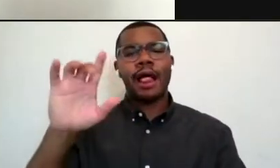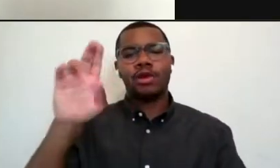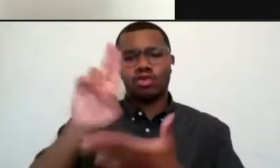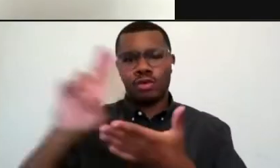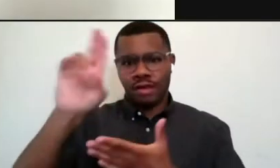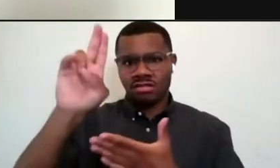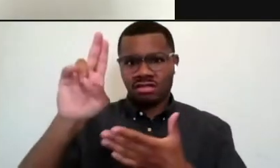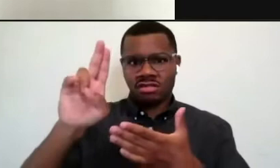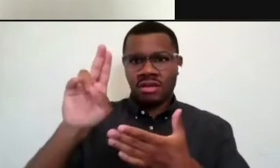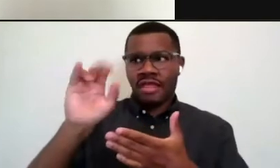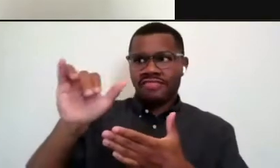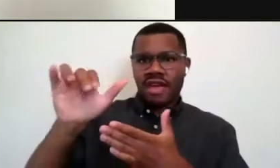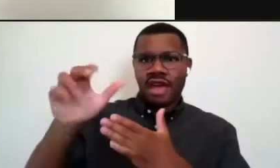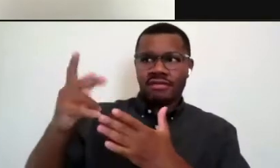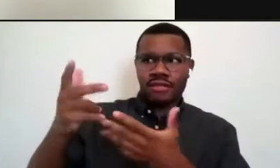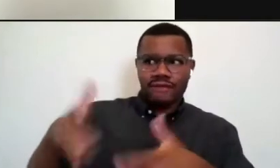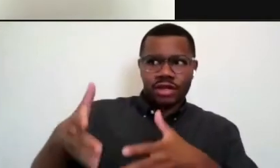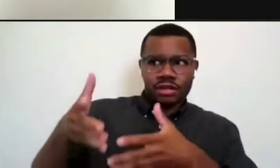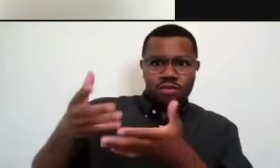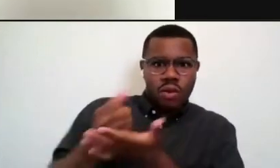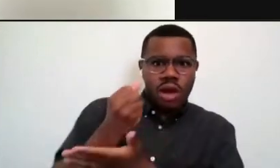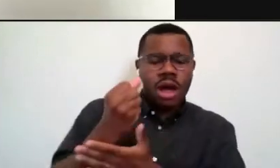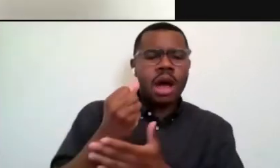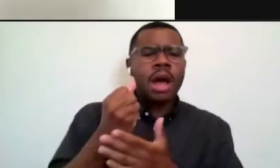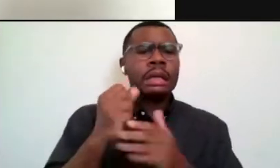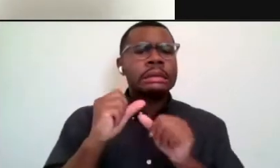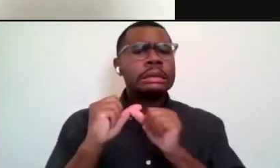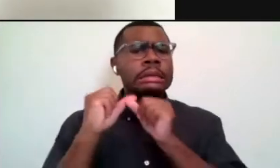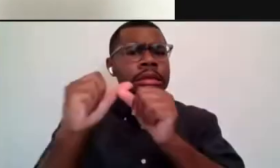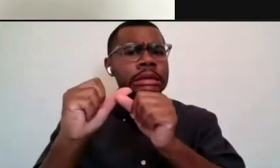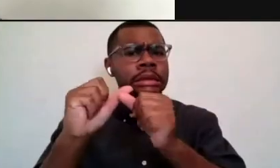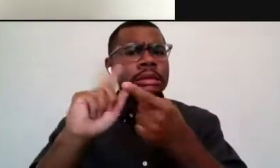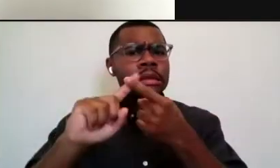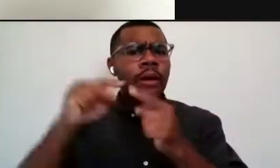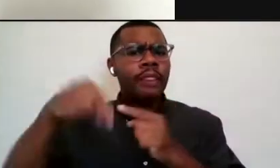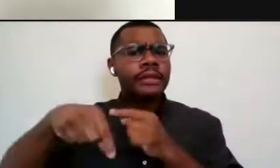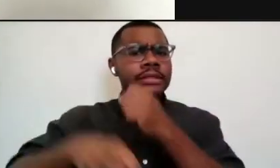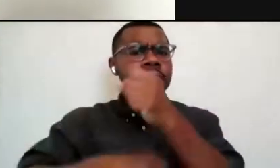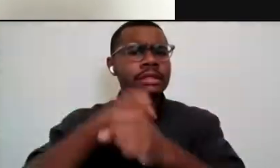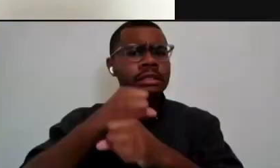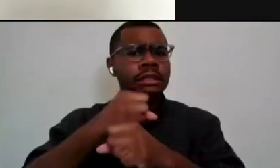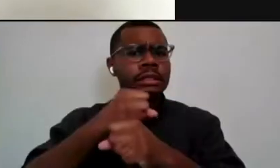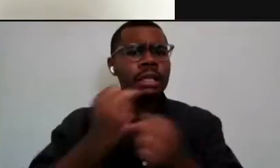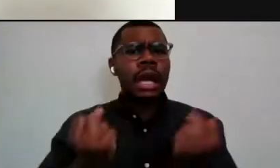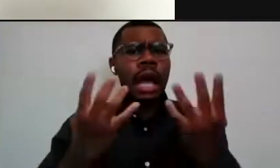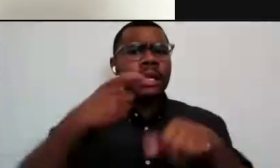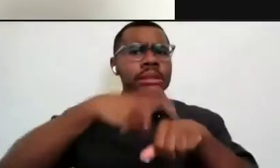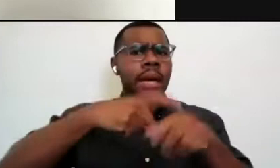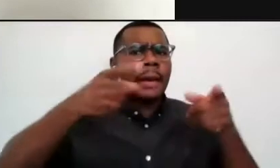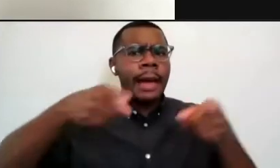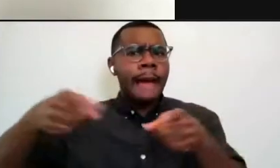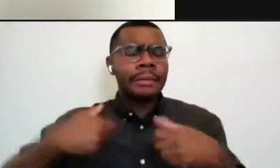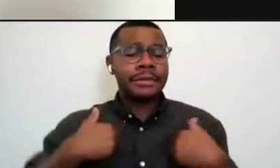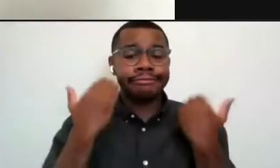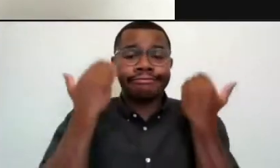which has been extended, I think, even into this year. I don't know how many times that's happened, probably not much.